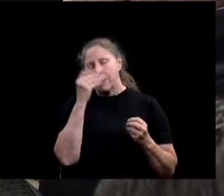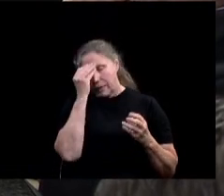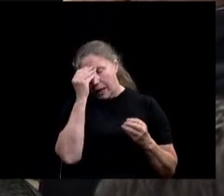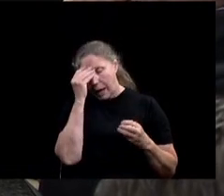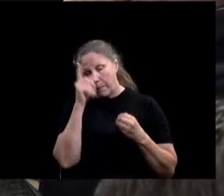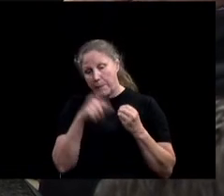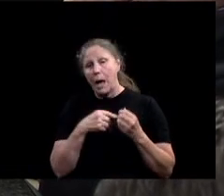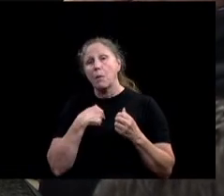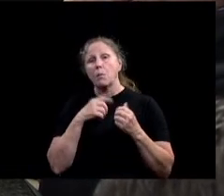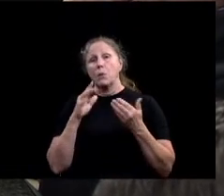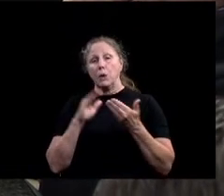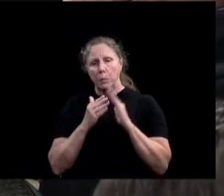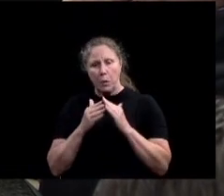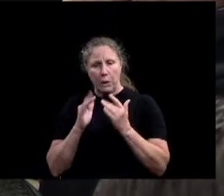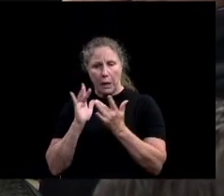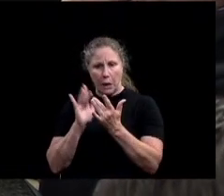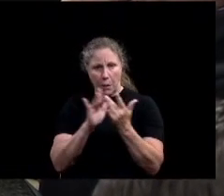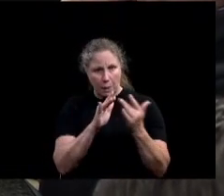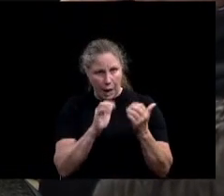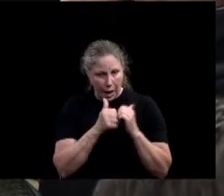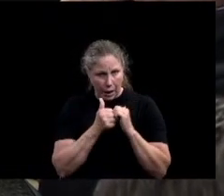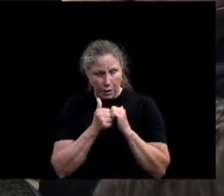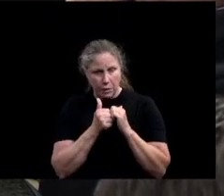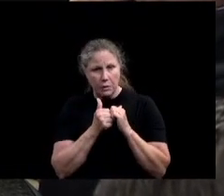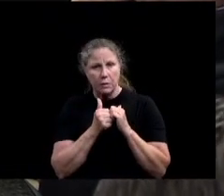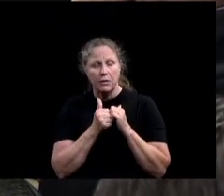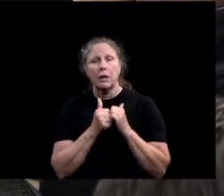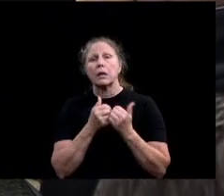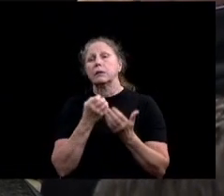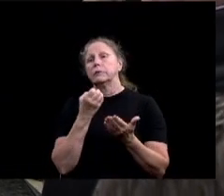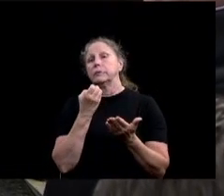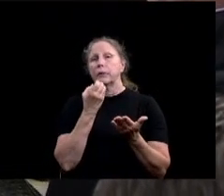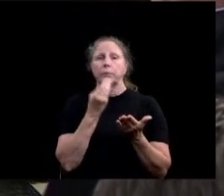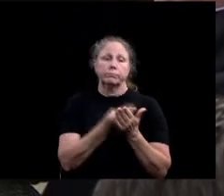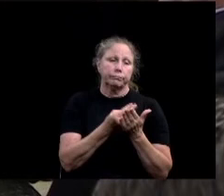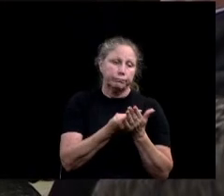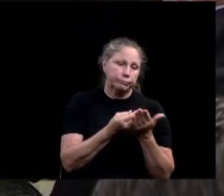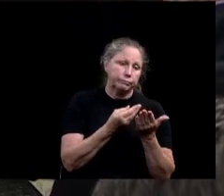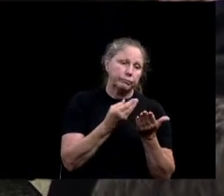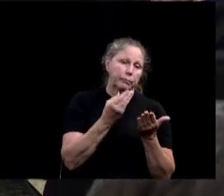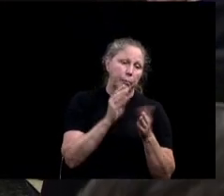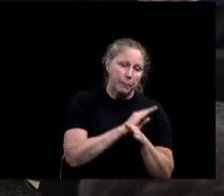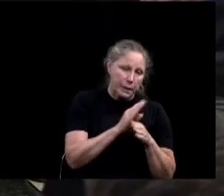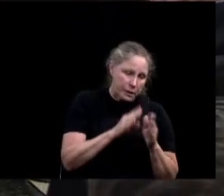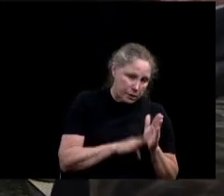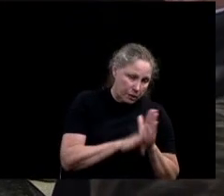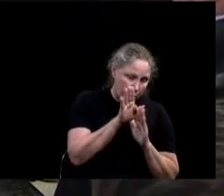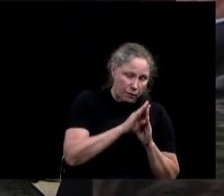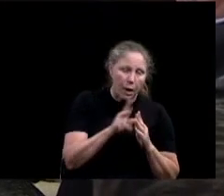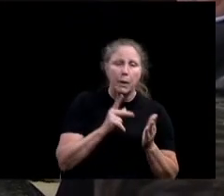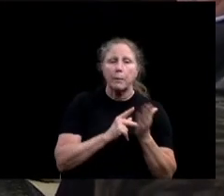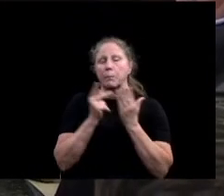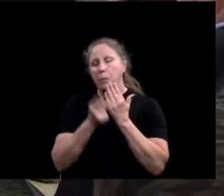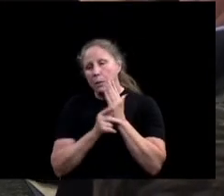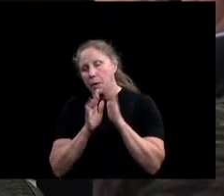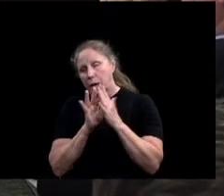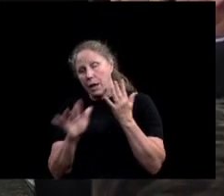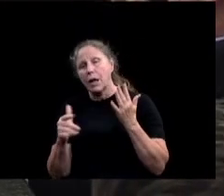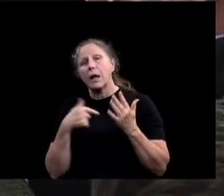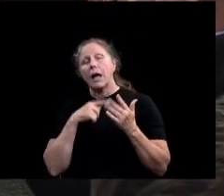related to economic development and programs and a lot of these things. And we have to get our